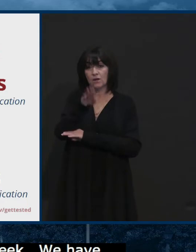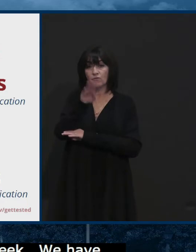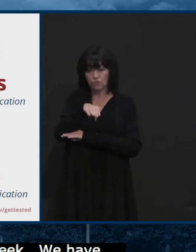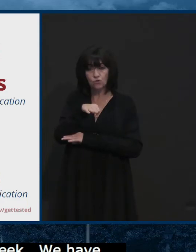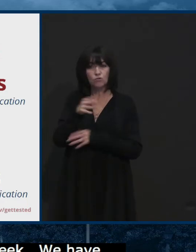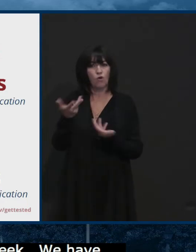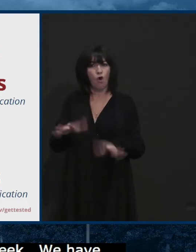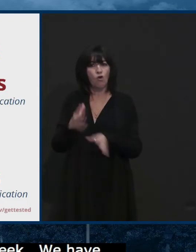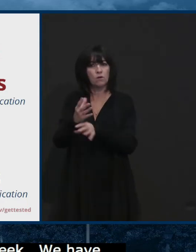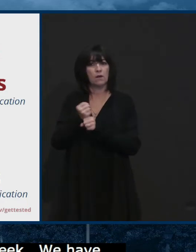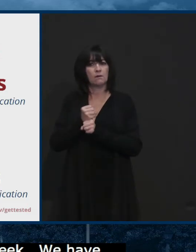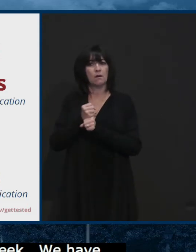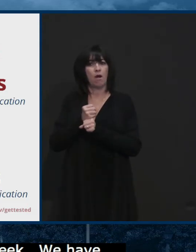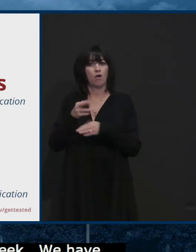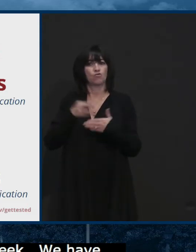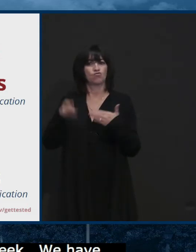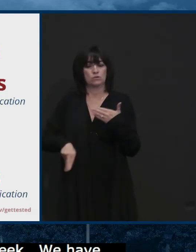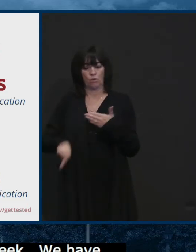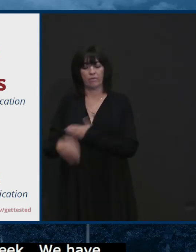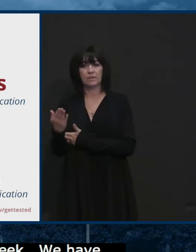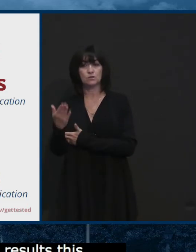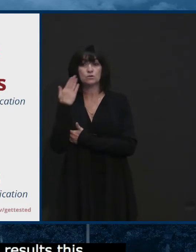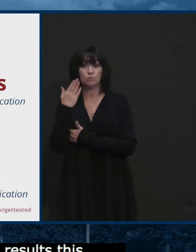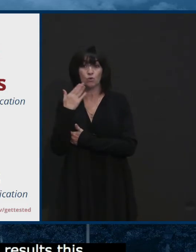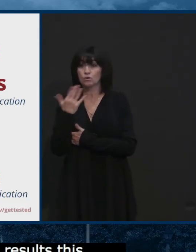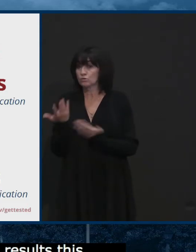this morning when they woke up. So even sometimes we're